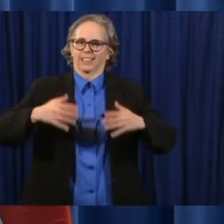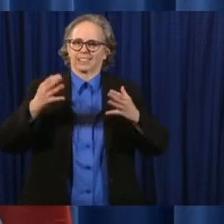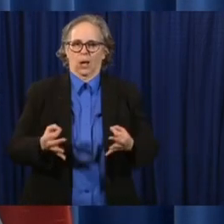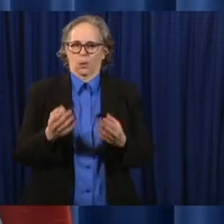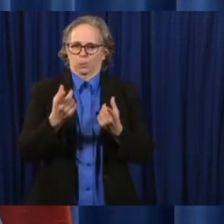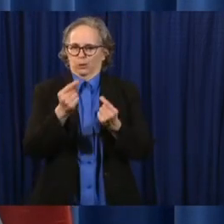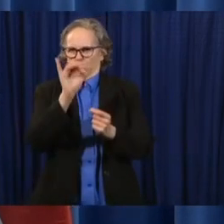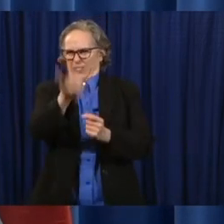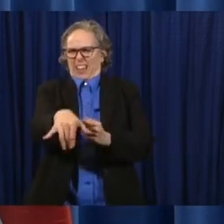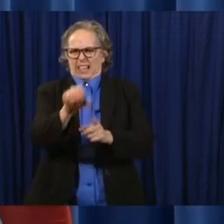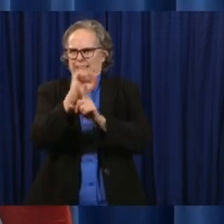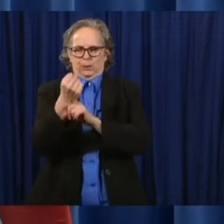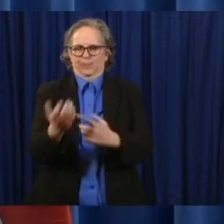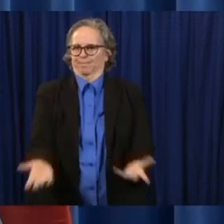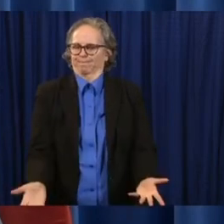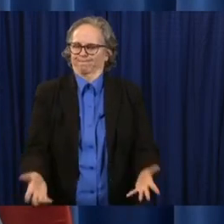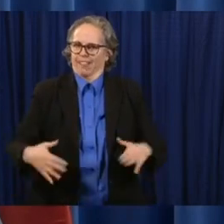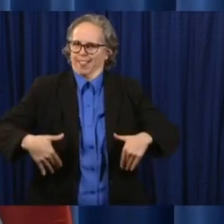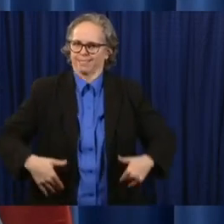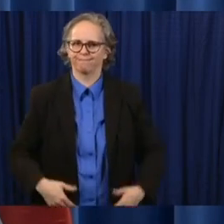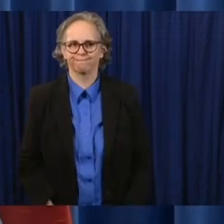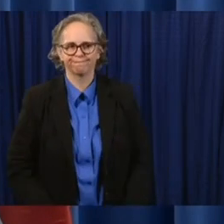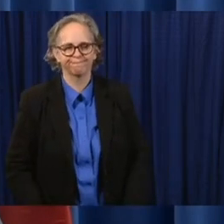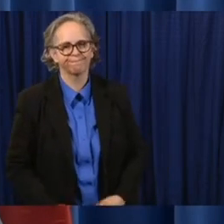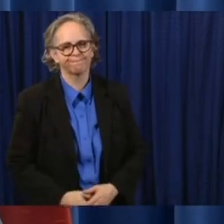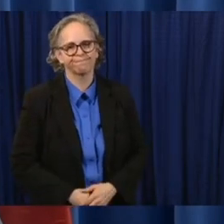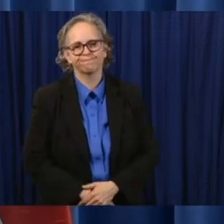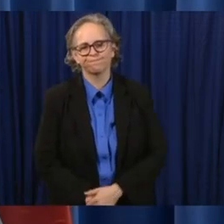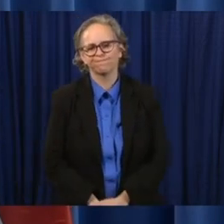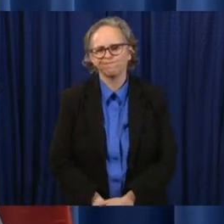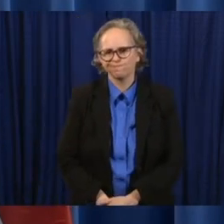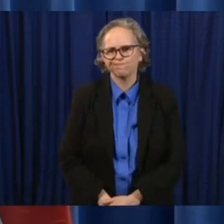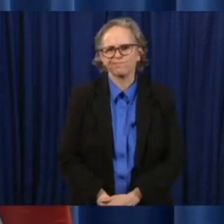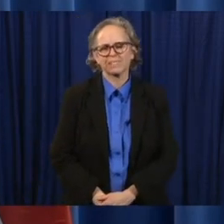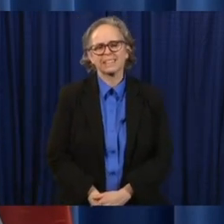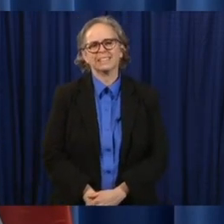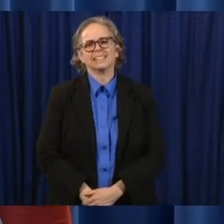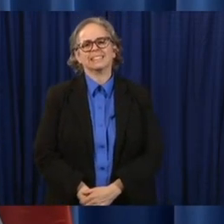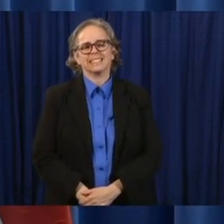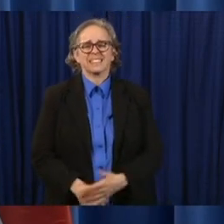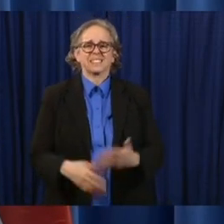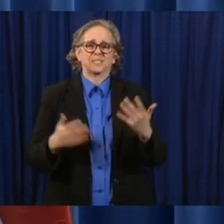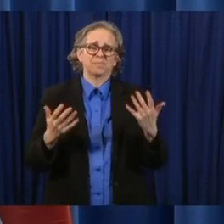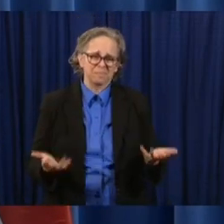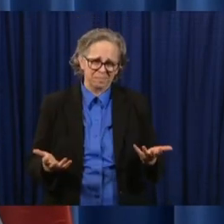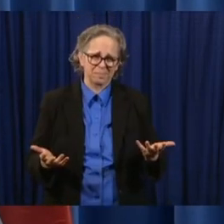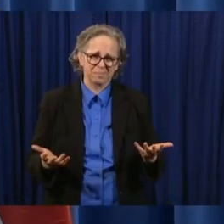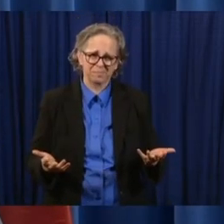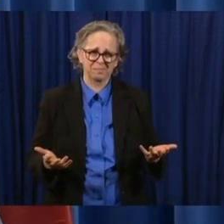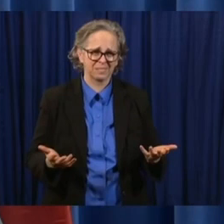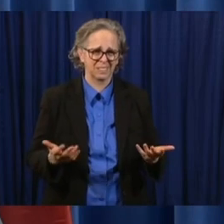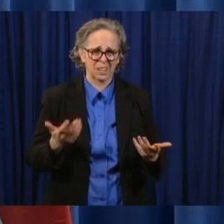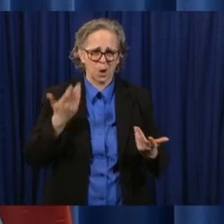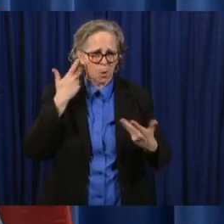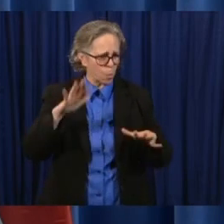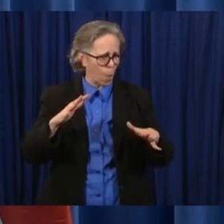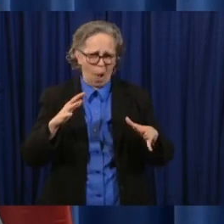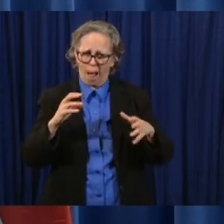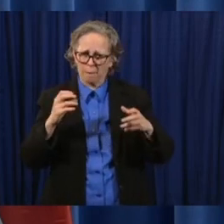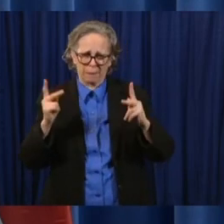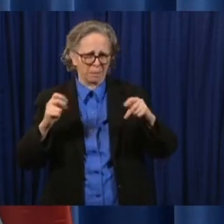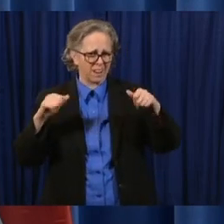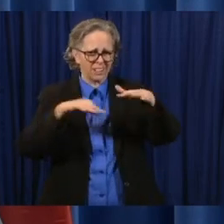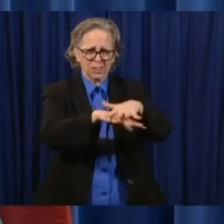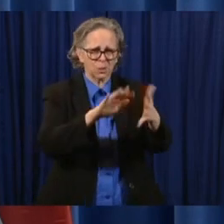The same reason that we didn't want schools meeting in person is the same reason that you have in regard to